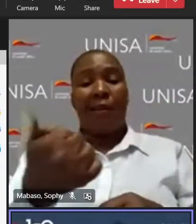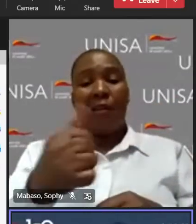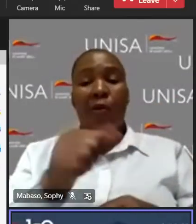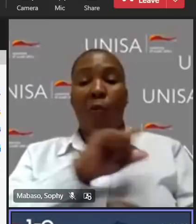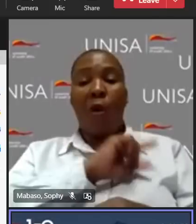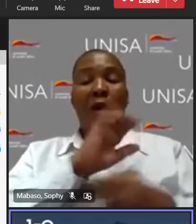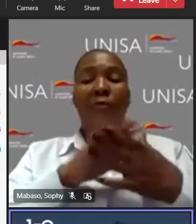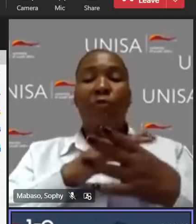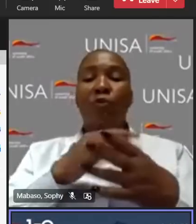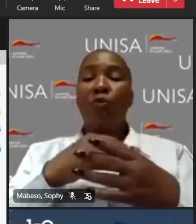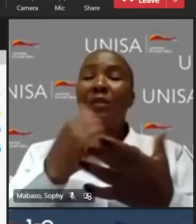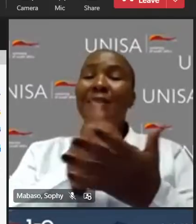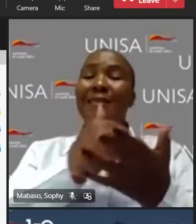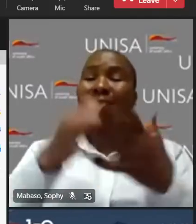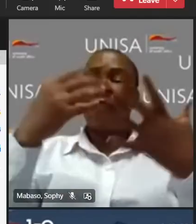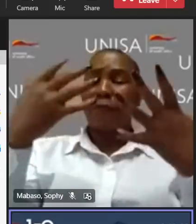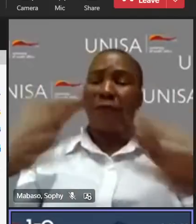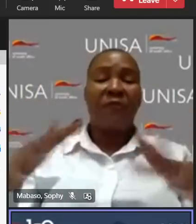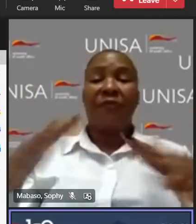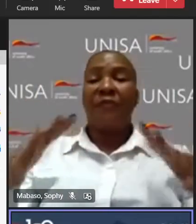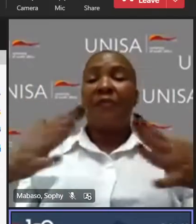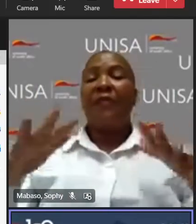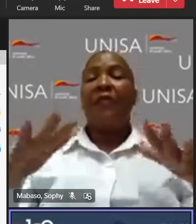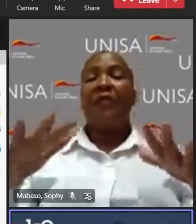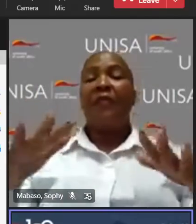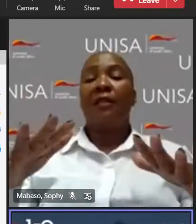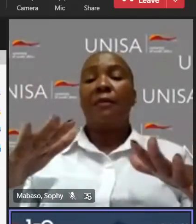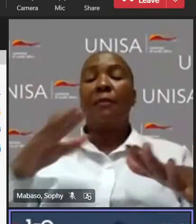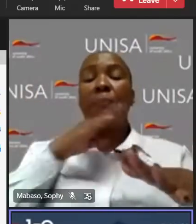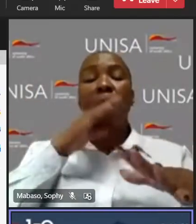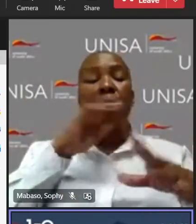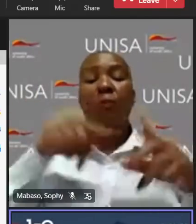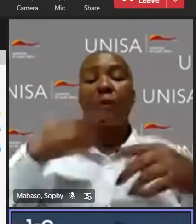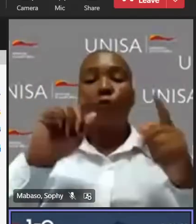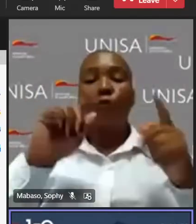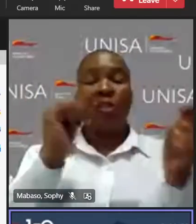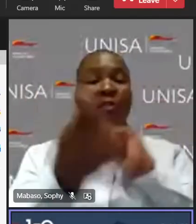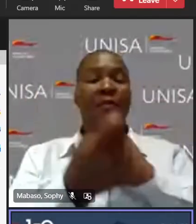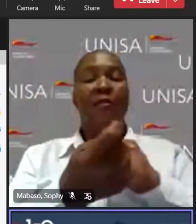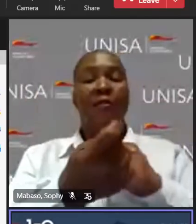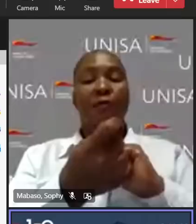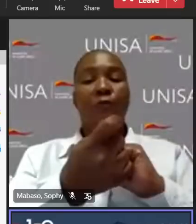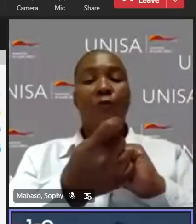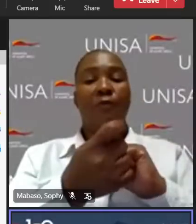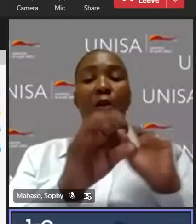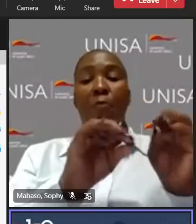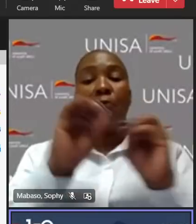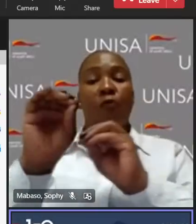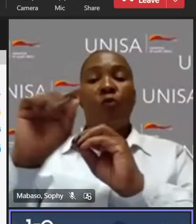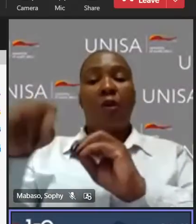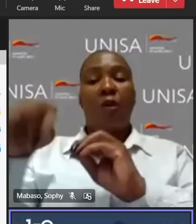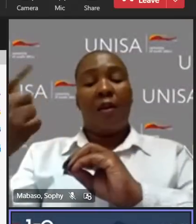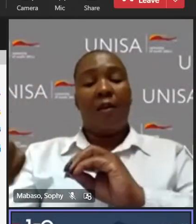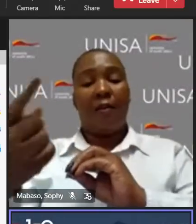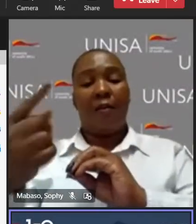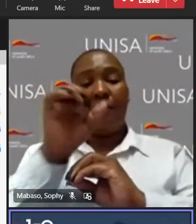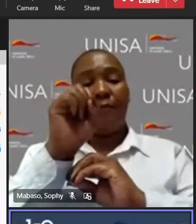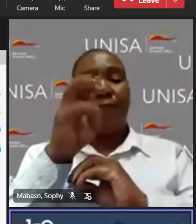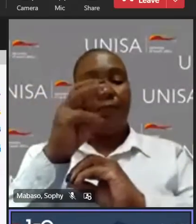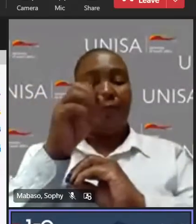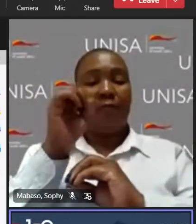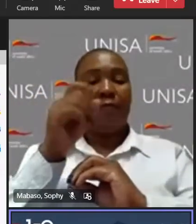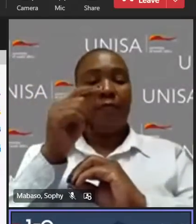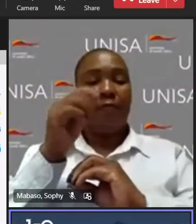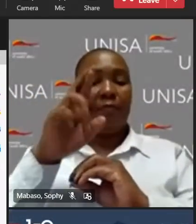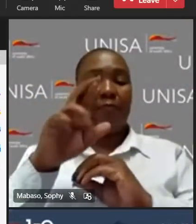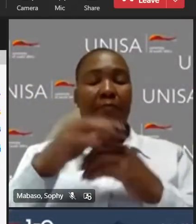registered. Okay. In that instance, you would need to make use of the cancellation function